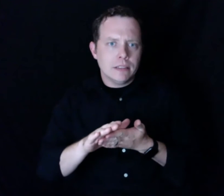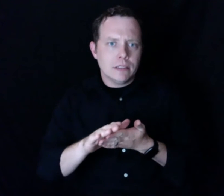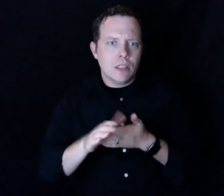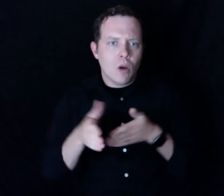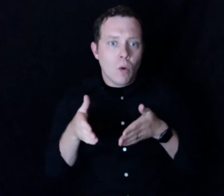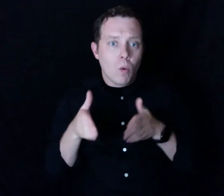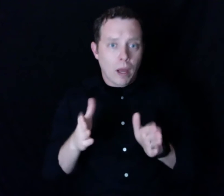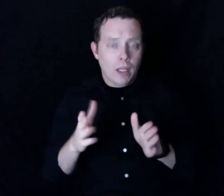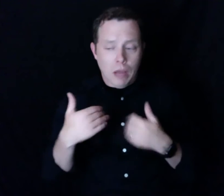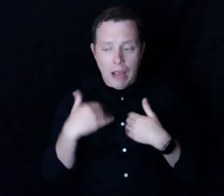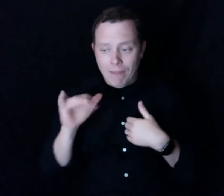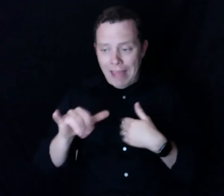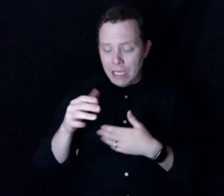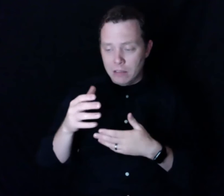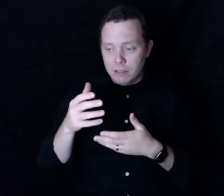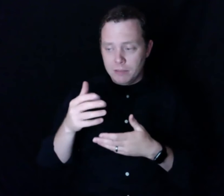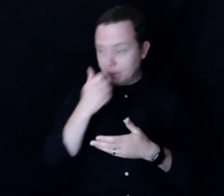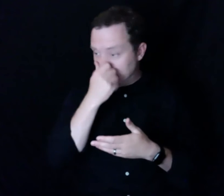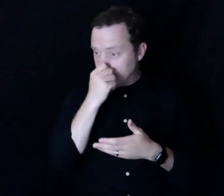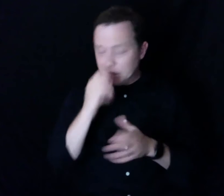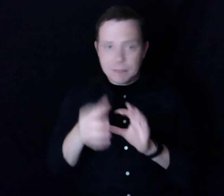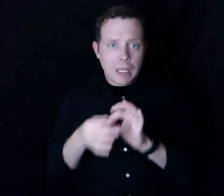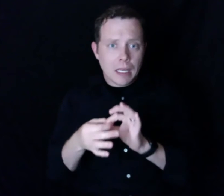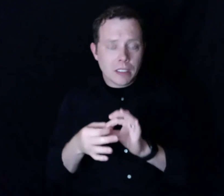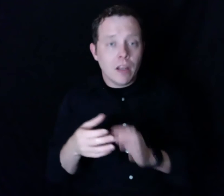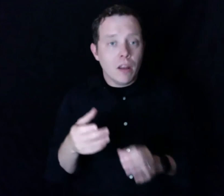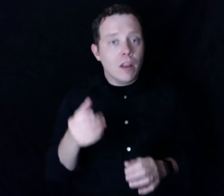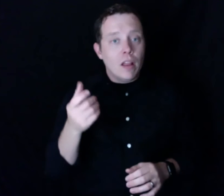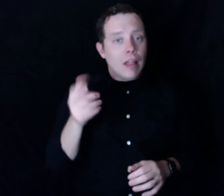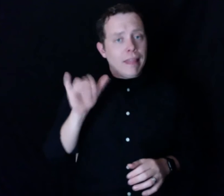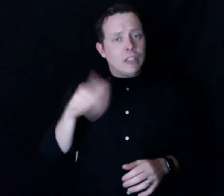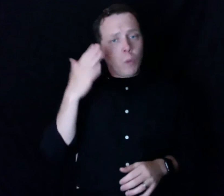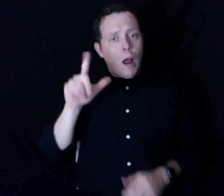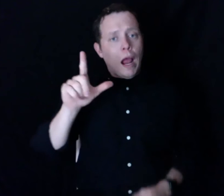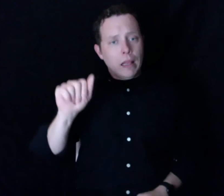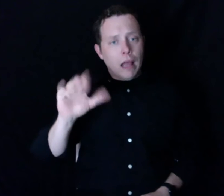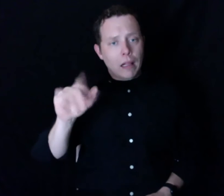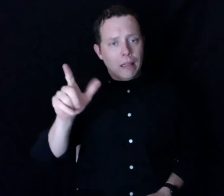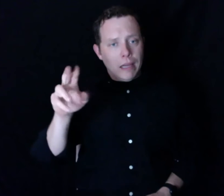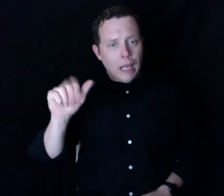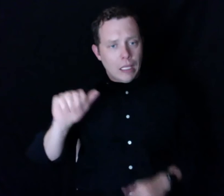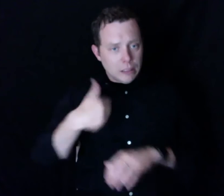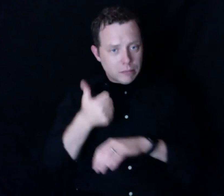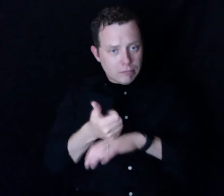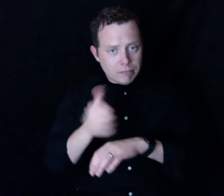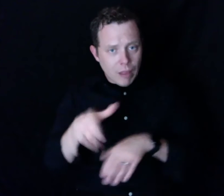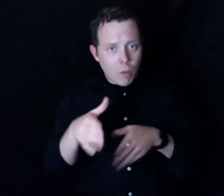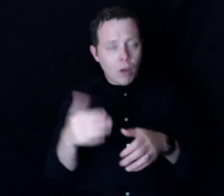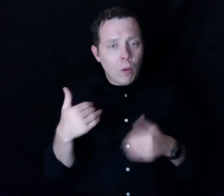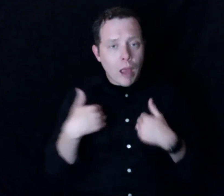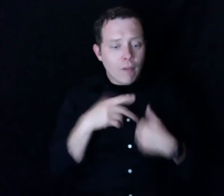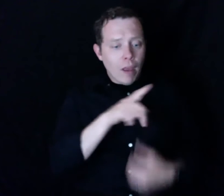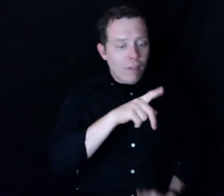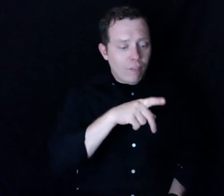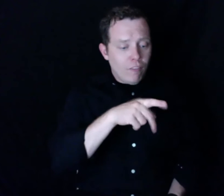two pharmacies that we have. We have one at our wellness center and one at our Phoenix Health Center, which is on